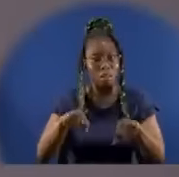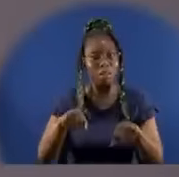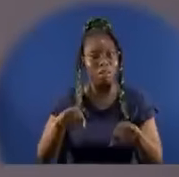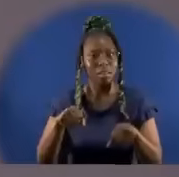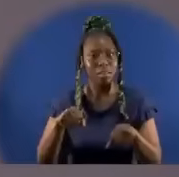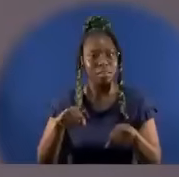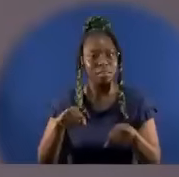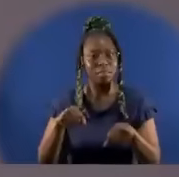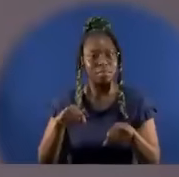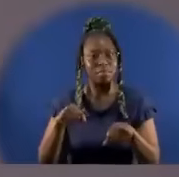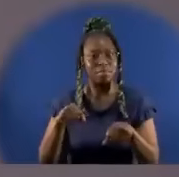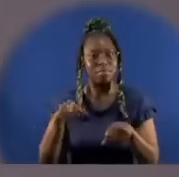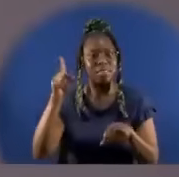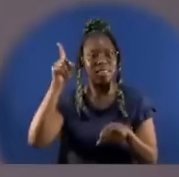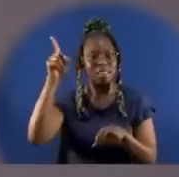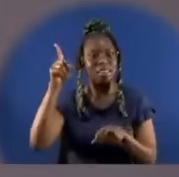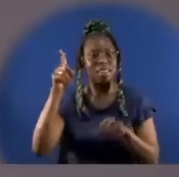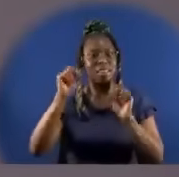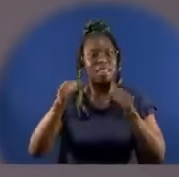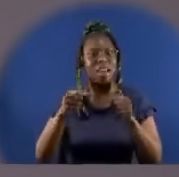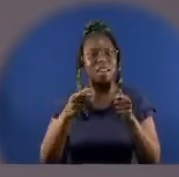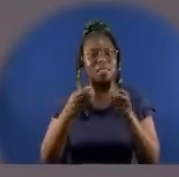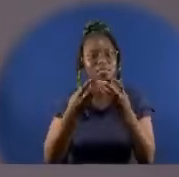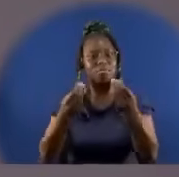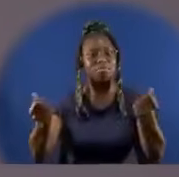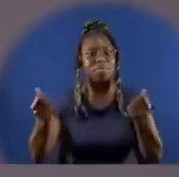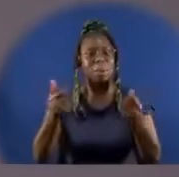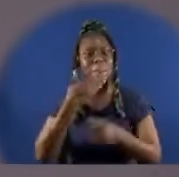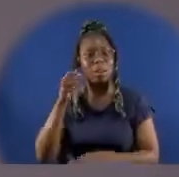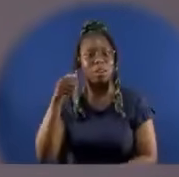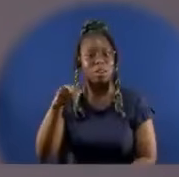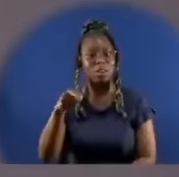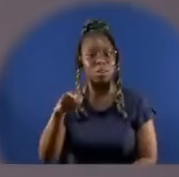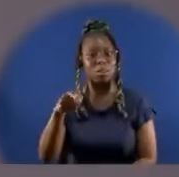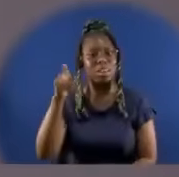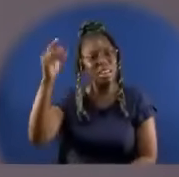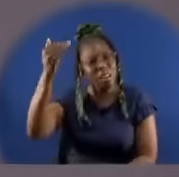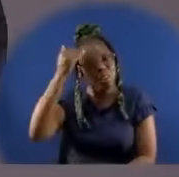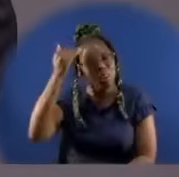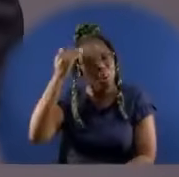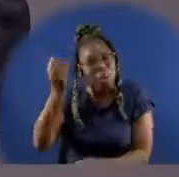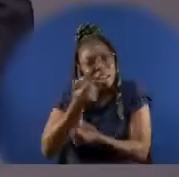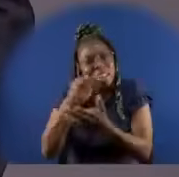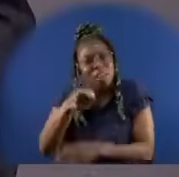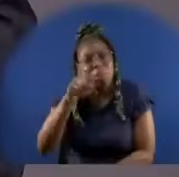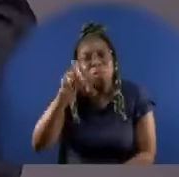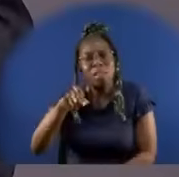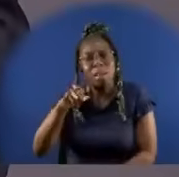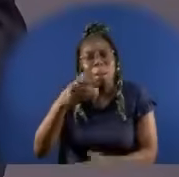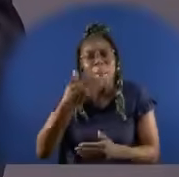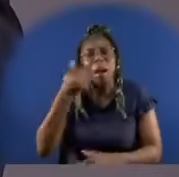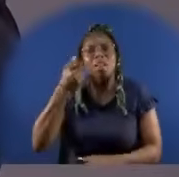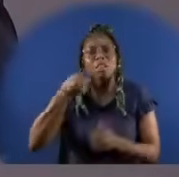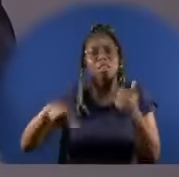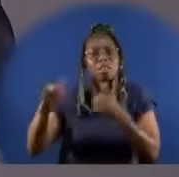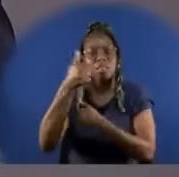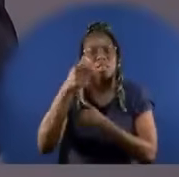better than you can. Trust me. I know what you need even more than you know what you need.